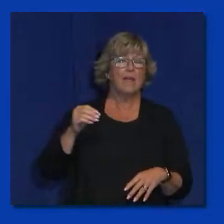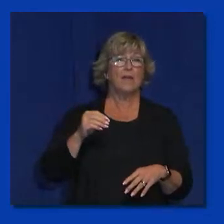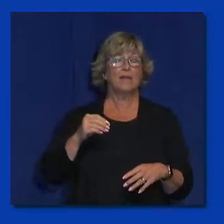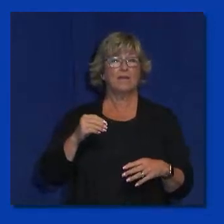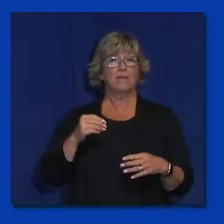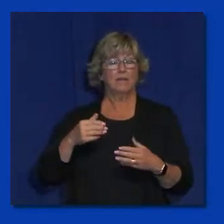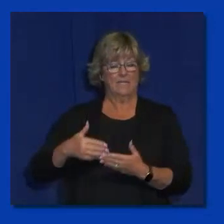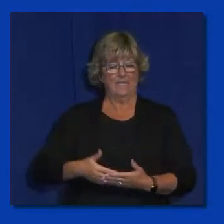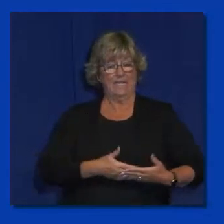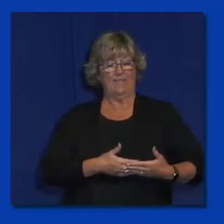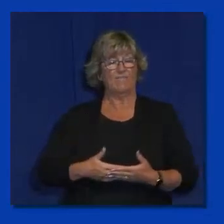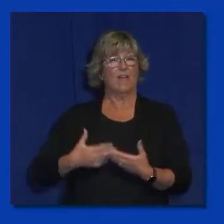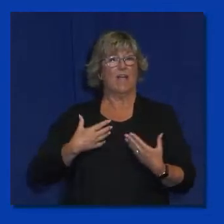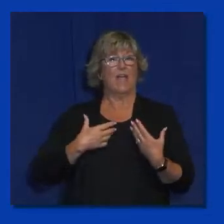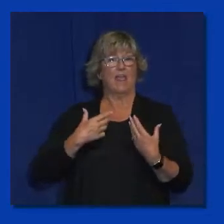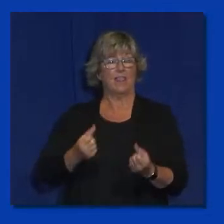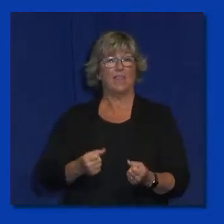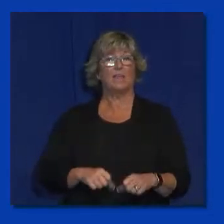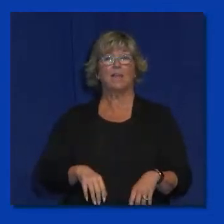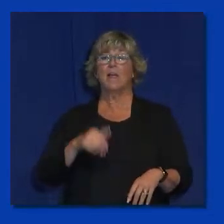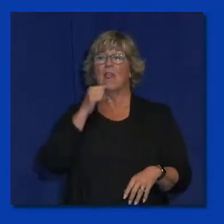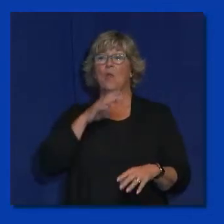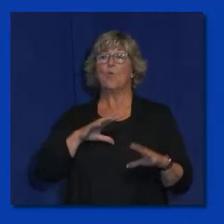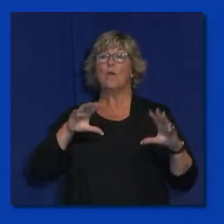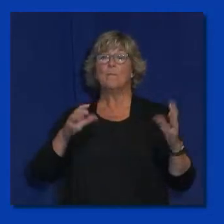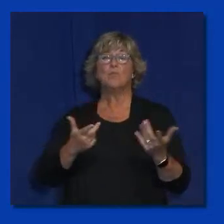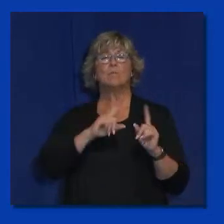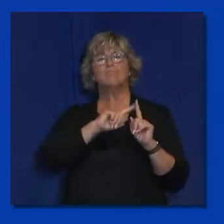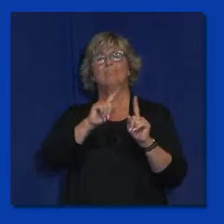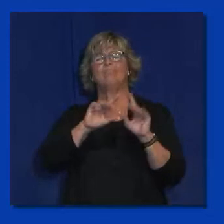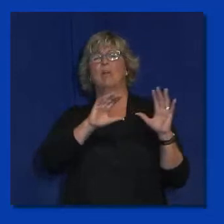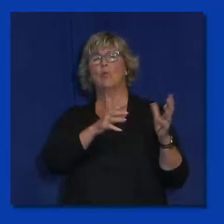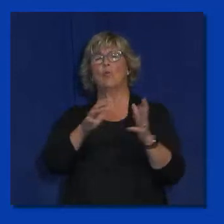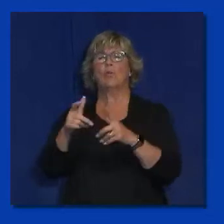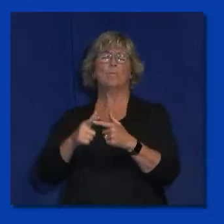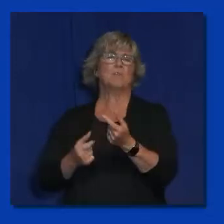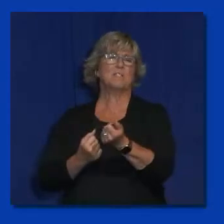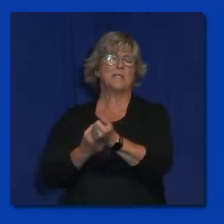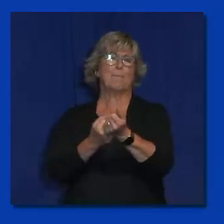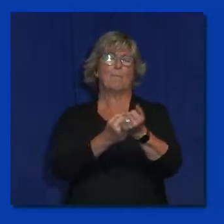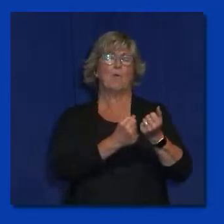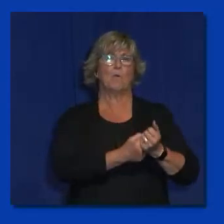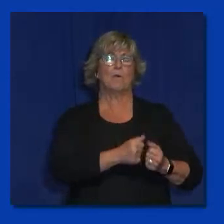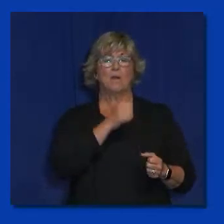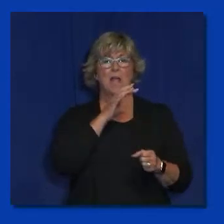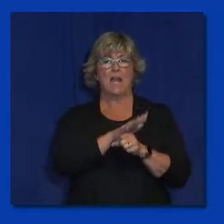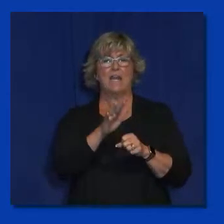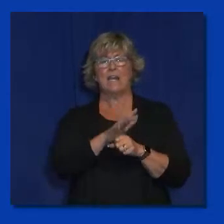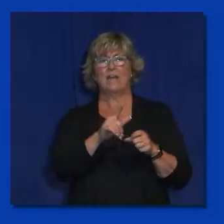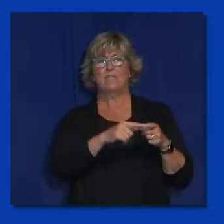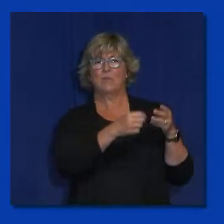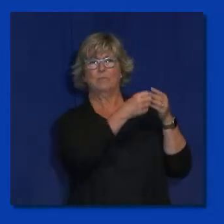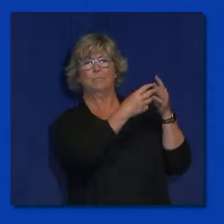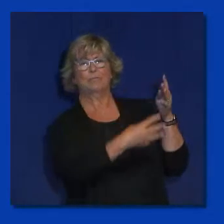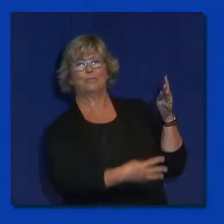Senator Skinner, program, the Women's Caucus, across the spectrum of supports. There's not enough time and too many pages we'd have to